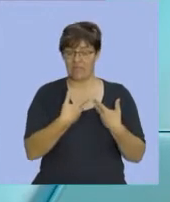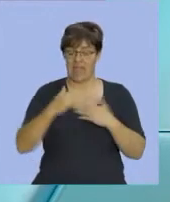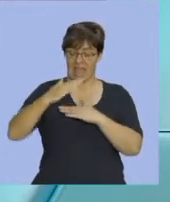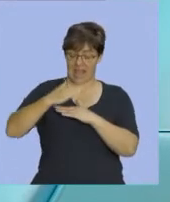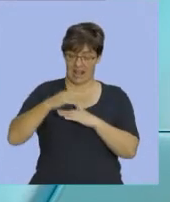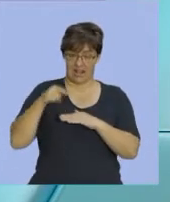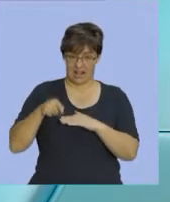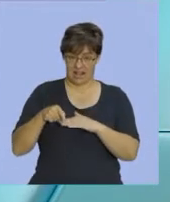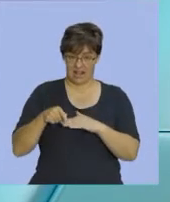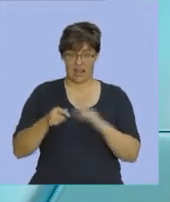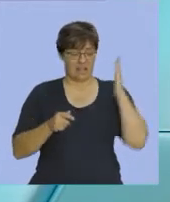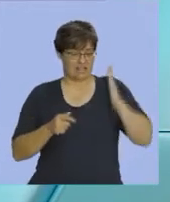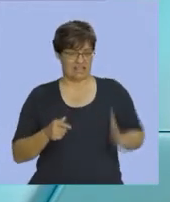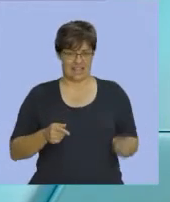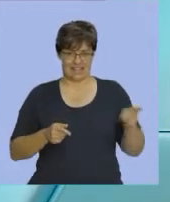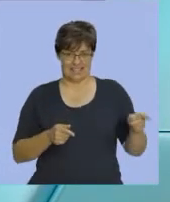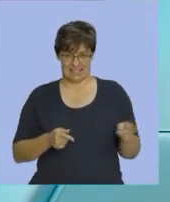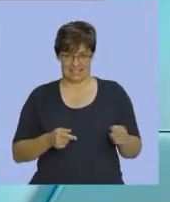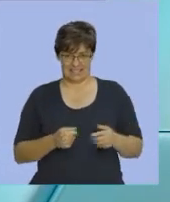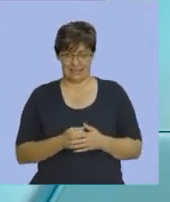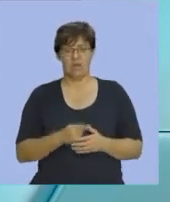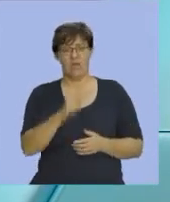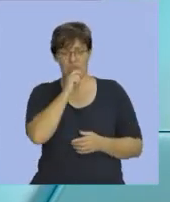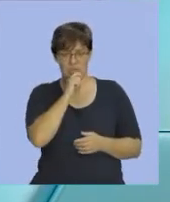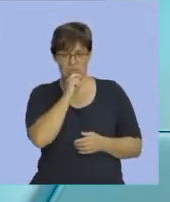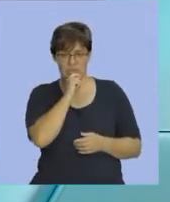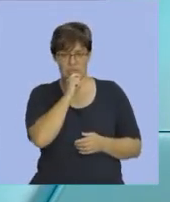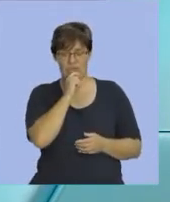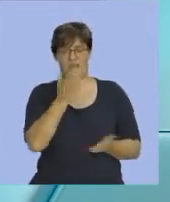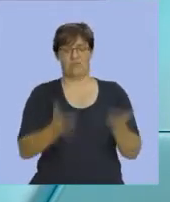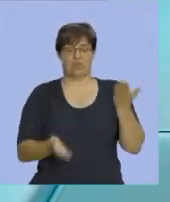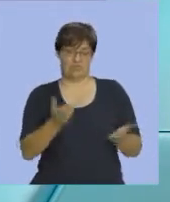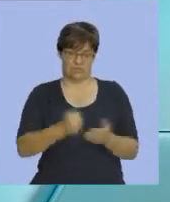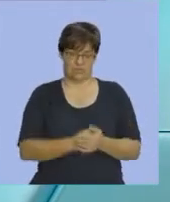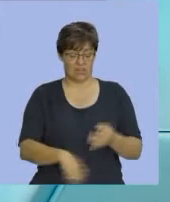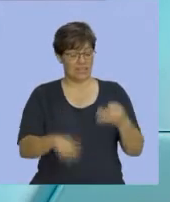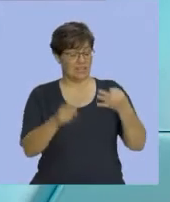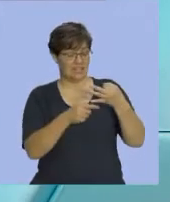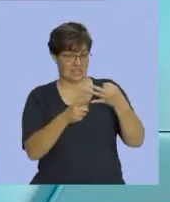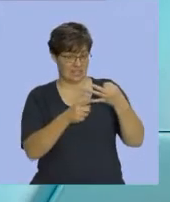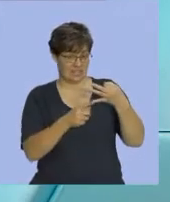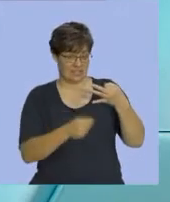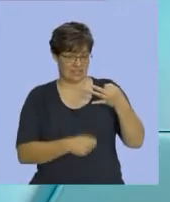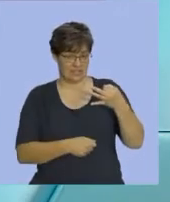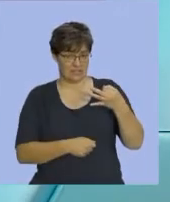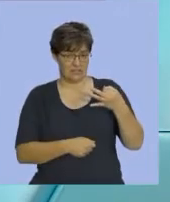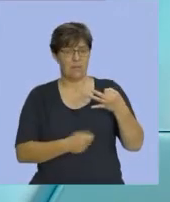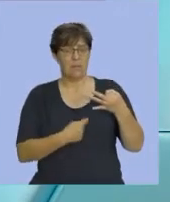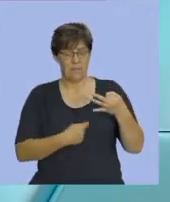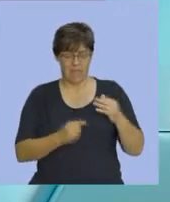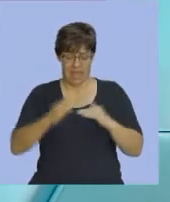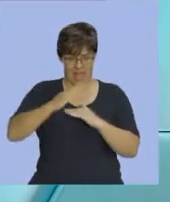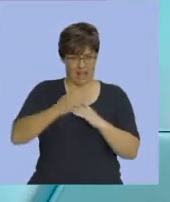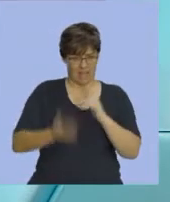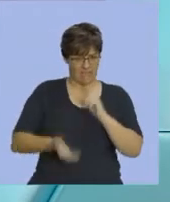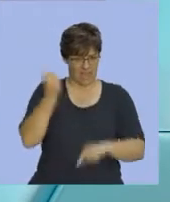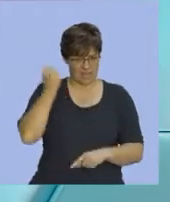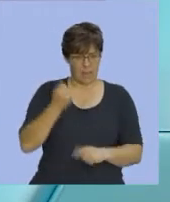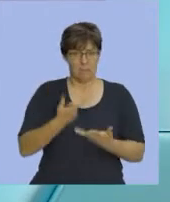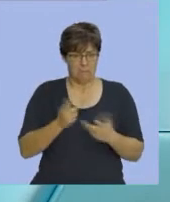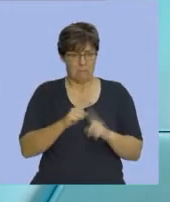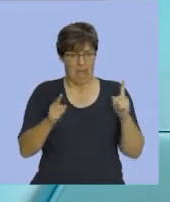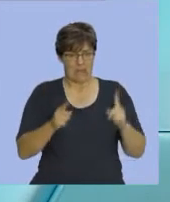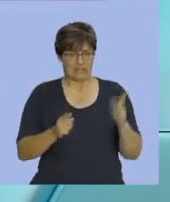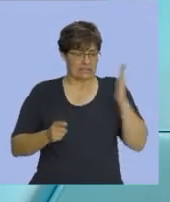angle and the side, I would use a ratio. Then the third question was, can I then find an angle if I am